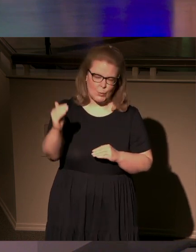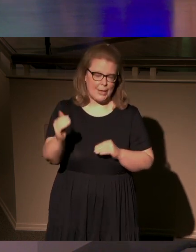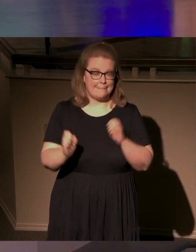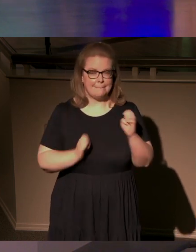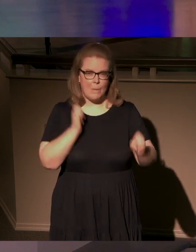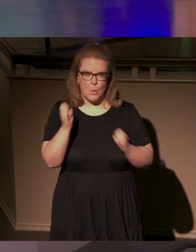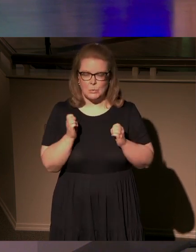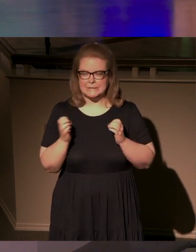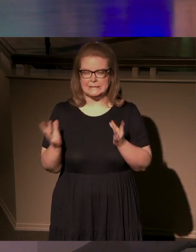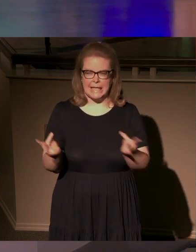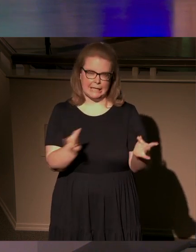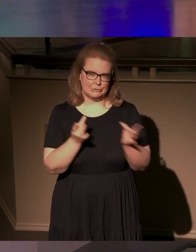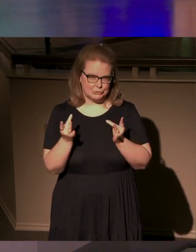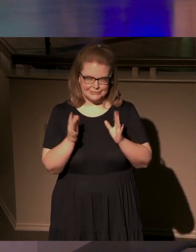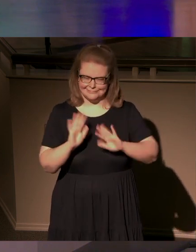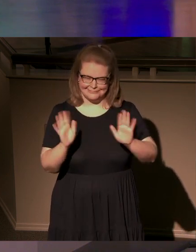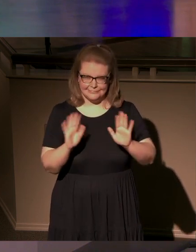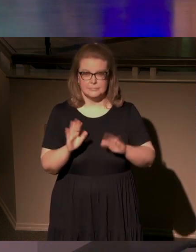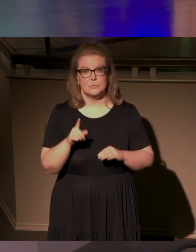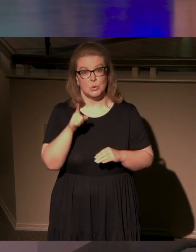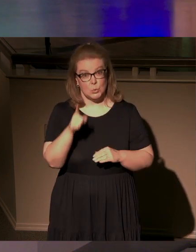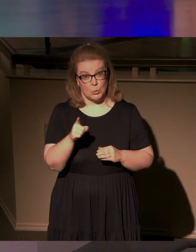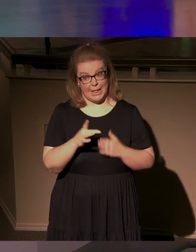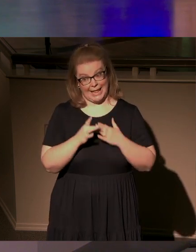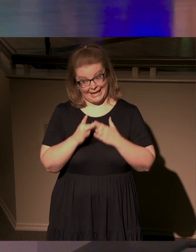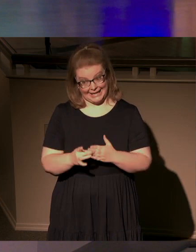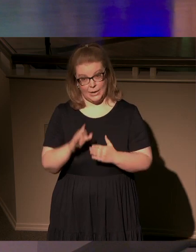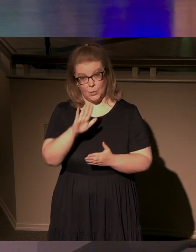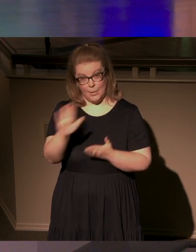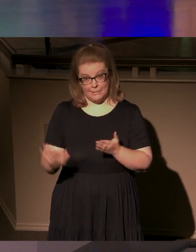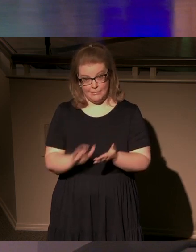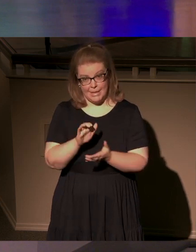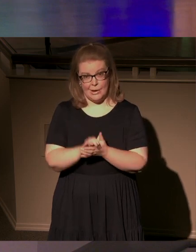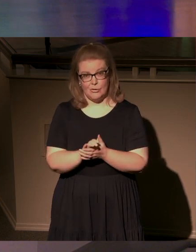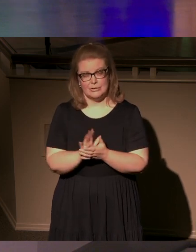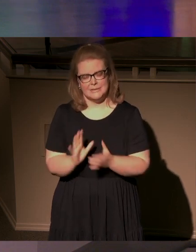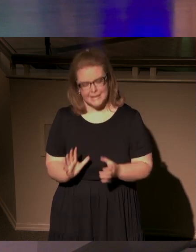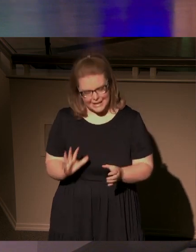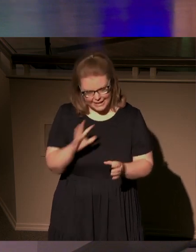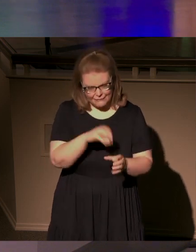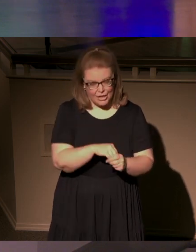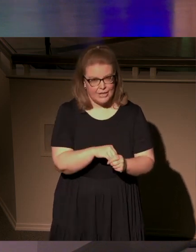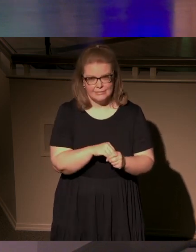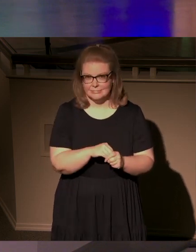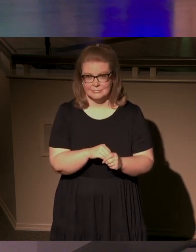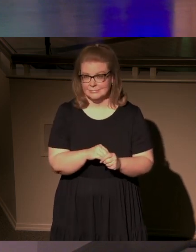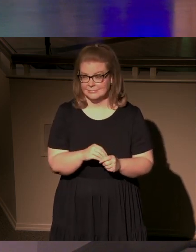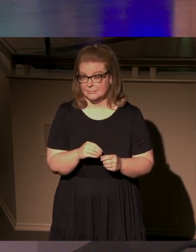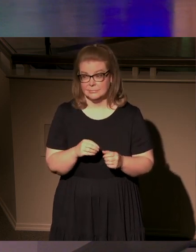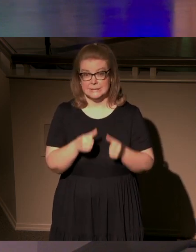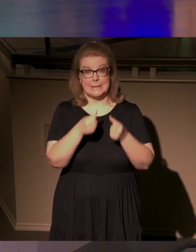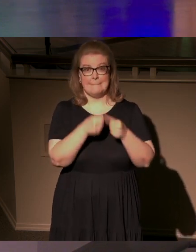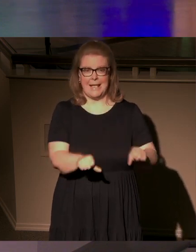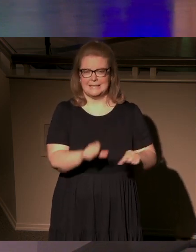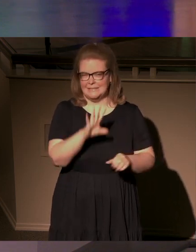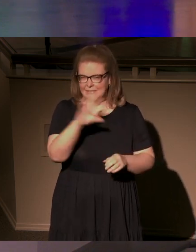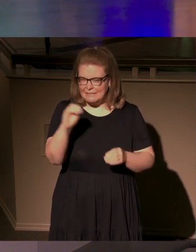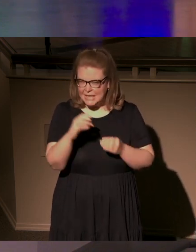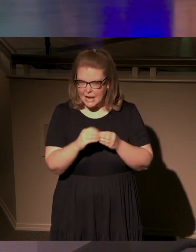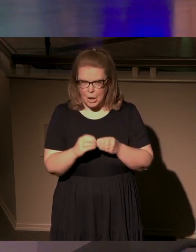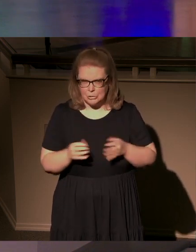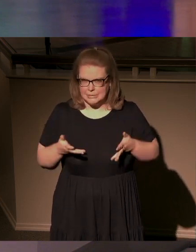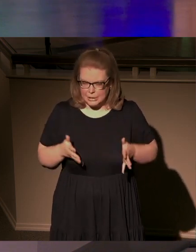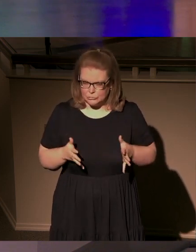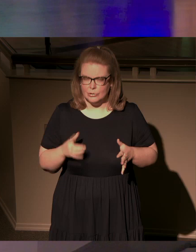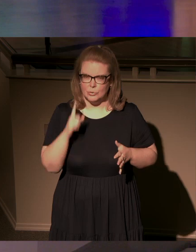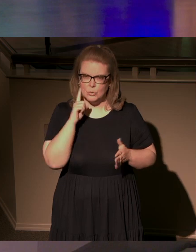why don't you lead your marriage, plug into this. It takes $50 to reserve your spot and get